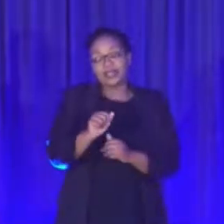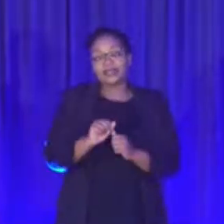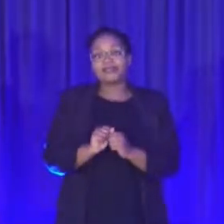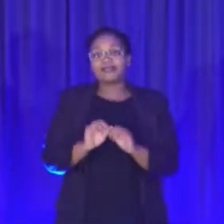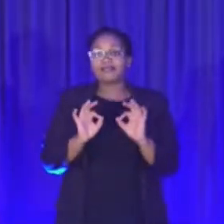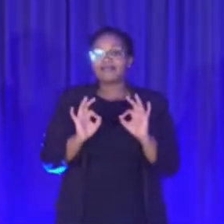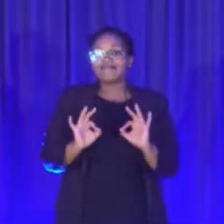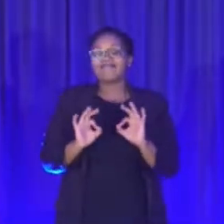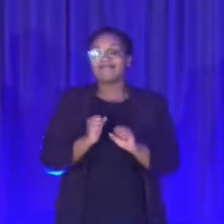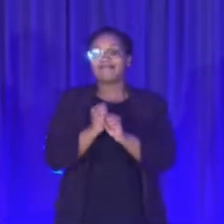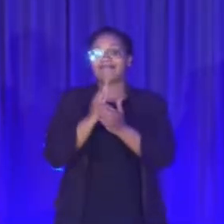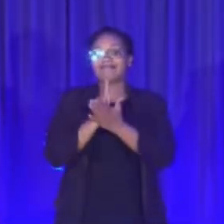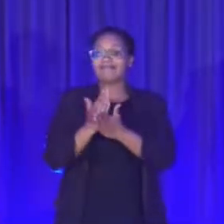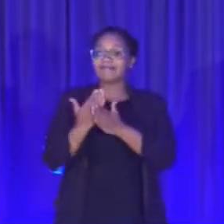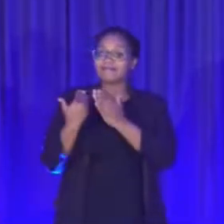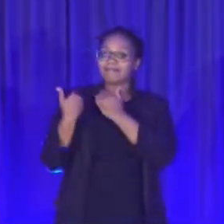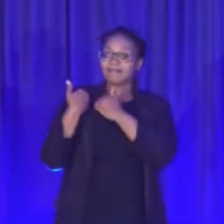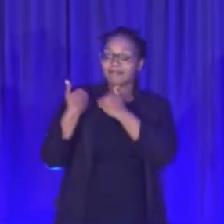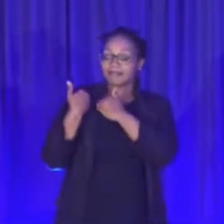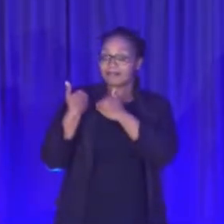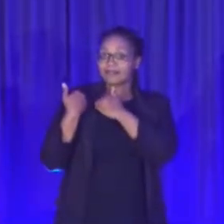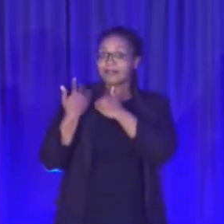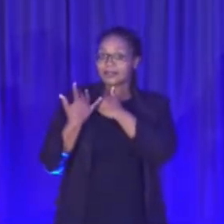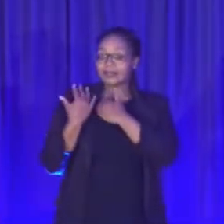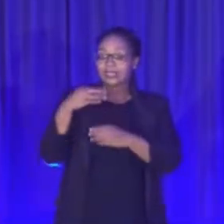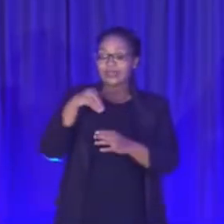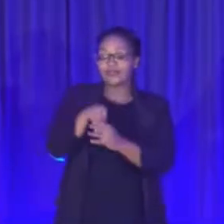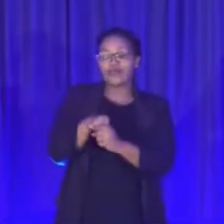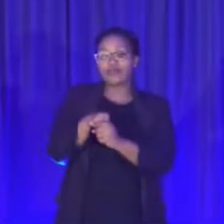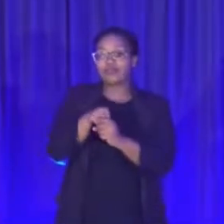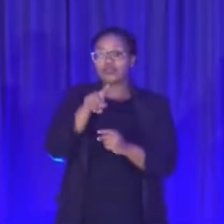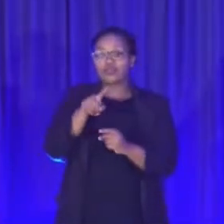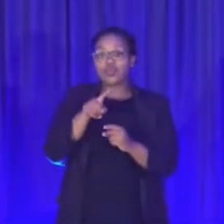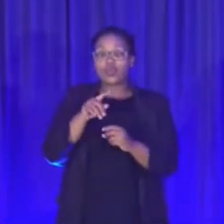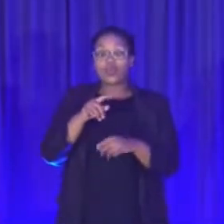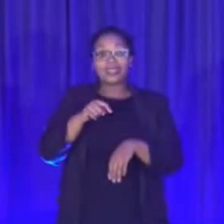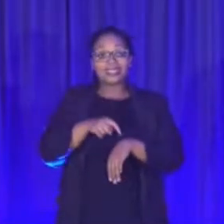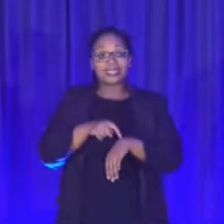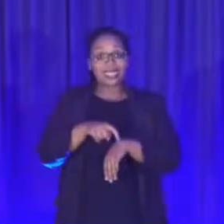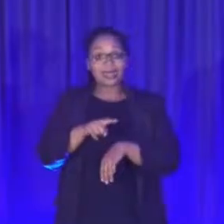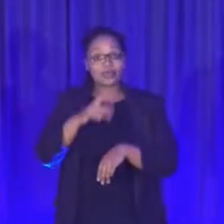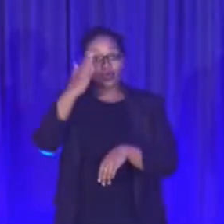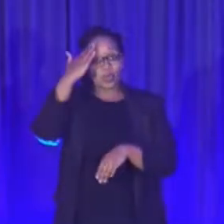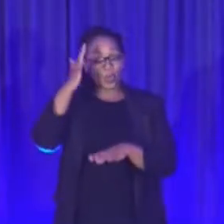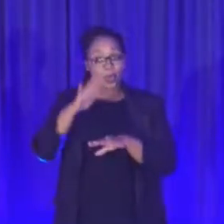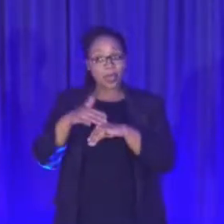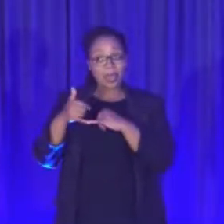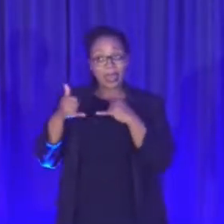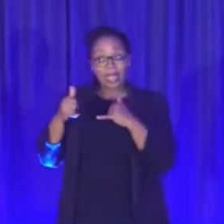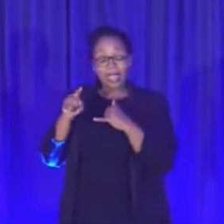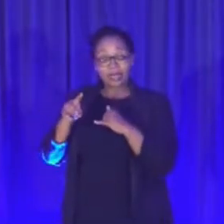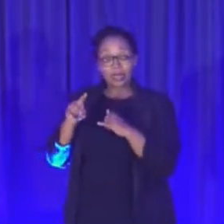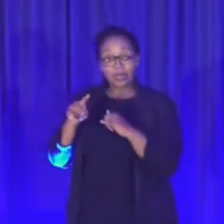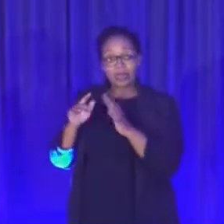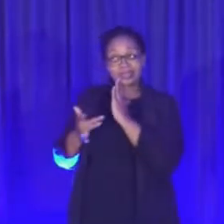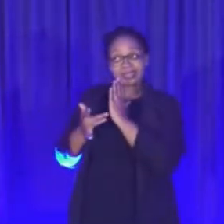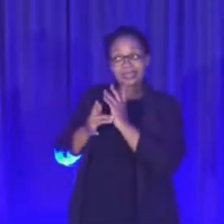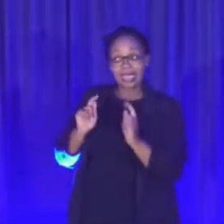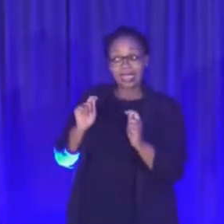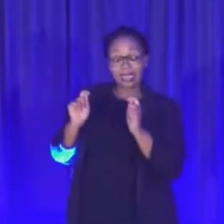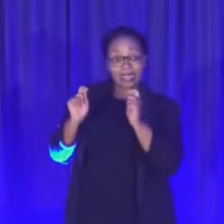security reinforcement to contend with the ever-evolving cyber threats.